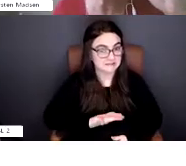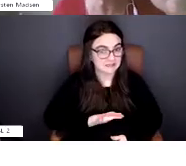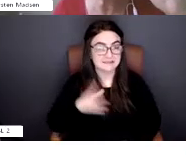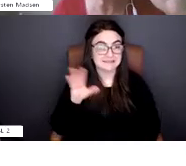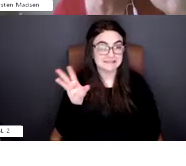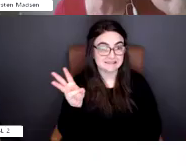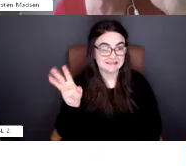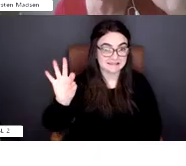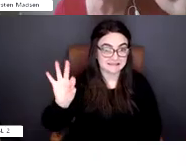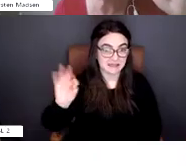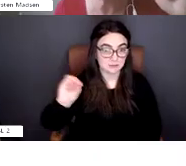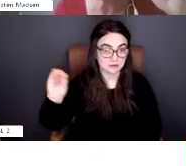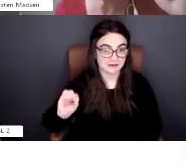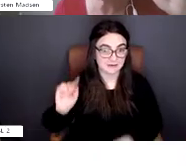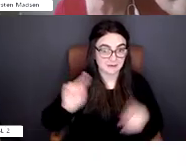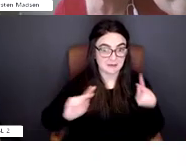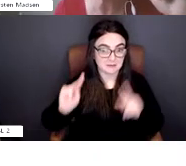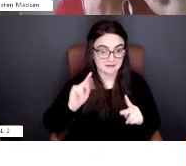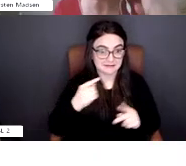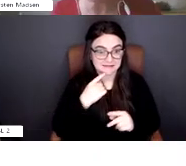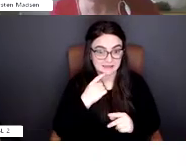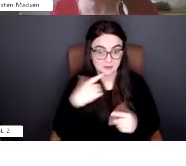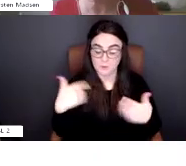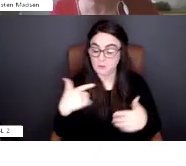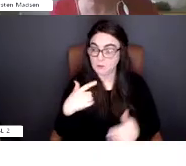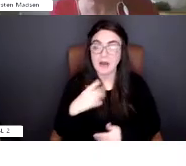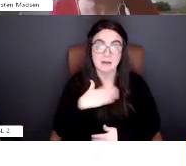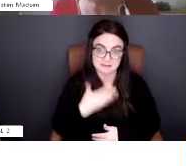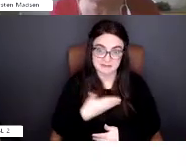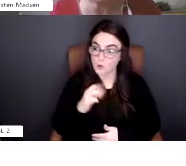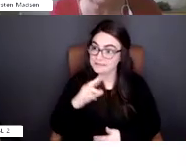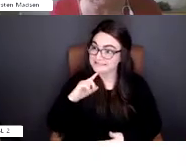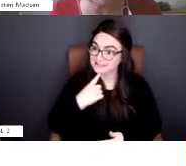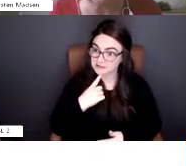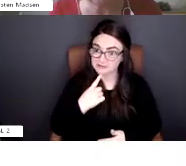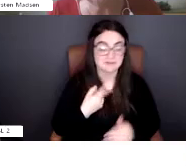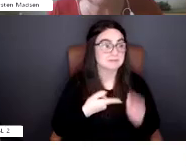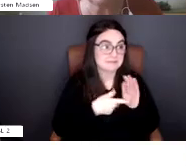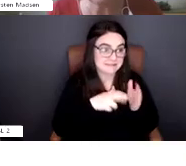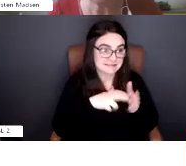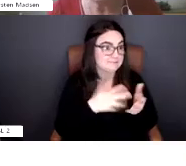69% reported that it was upsetting or extremely upsetting, and that it could lead to social withdrawal.